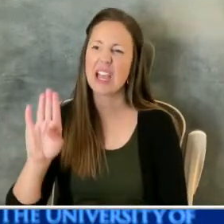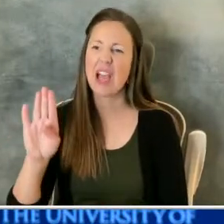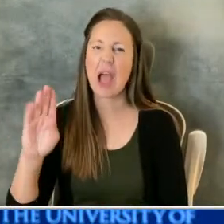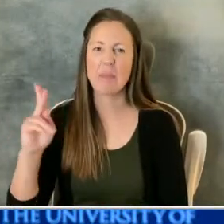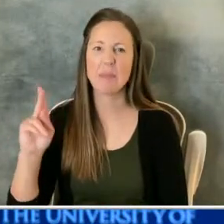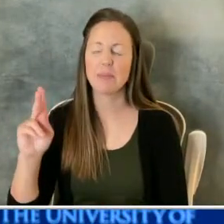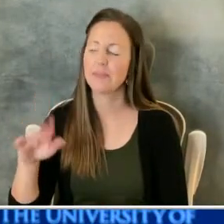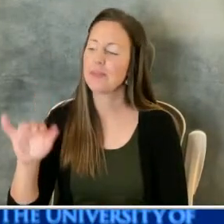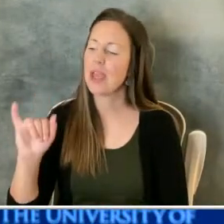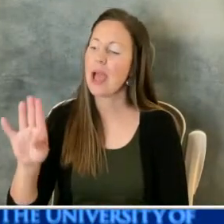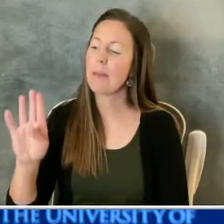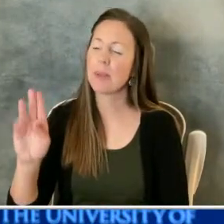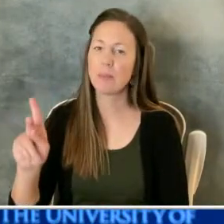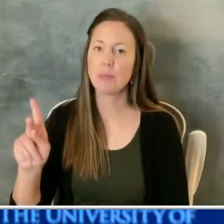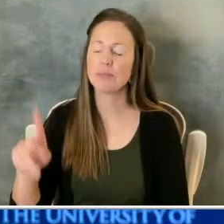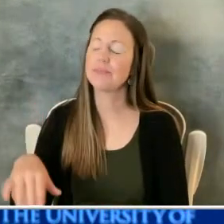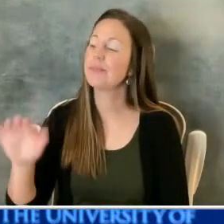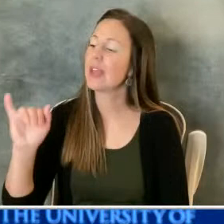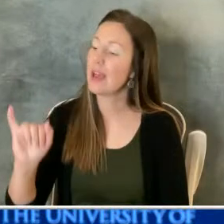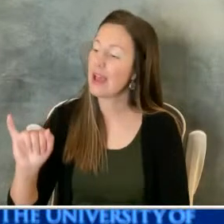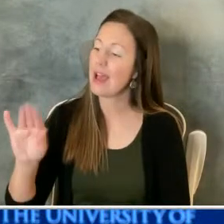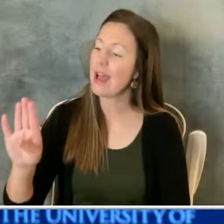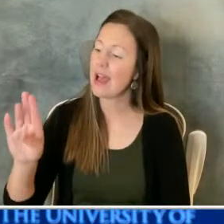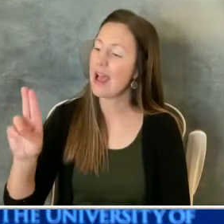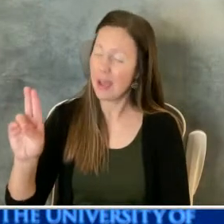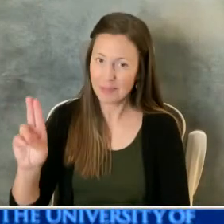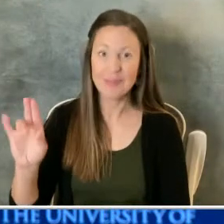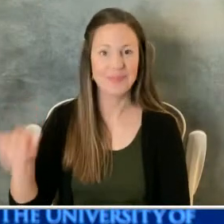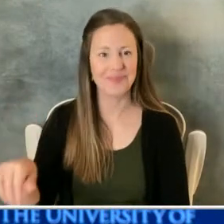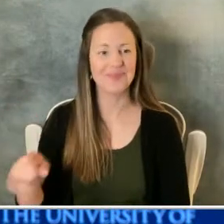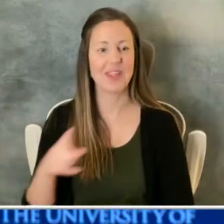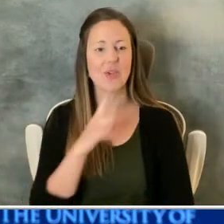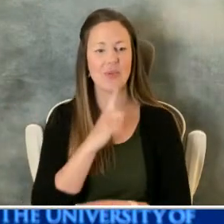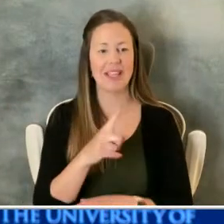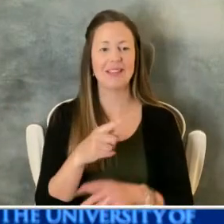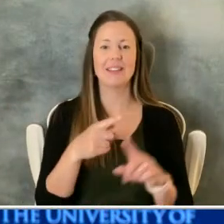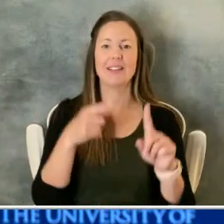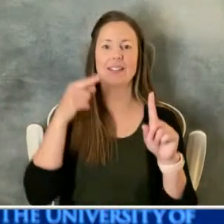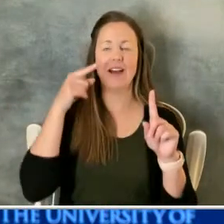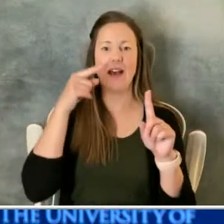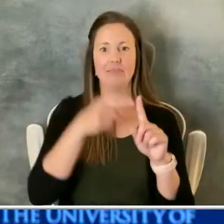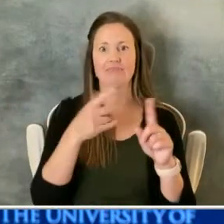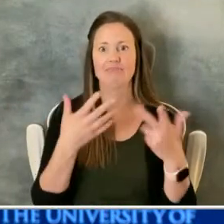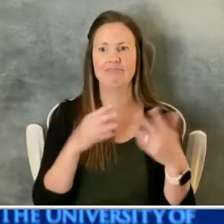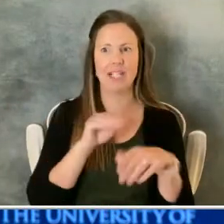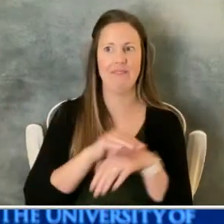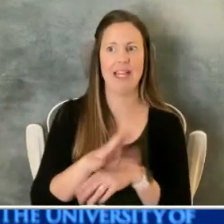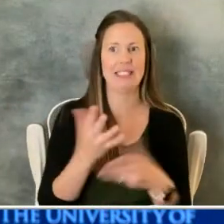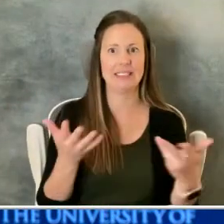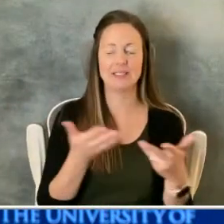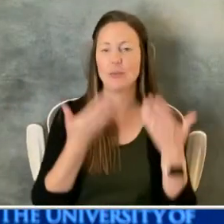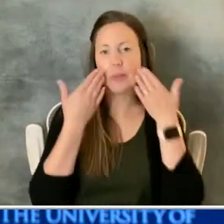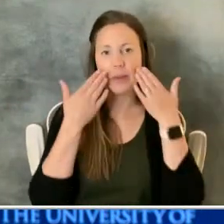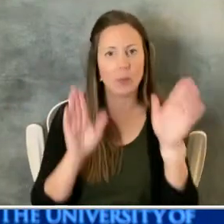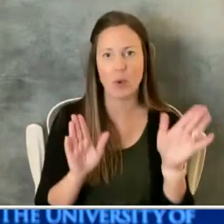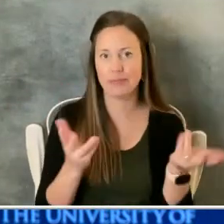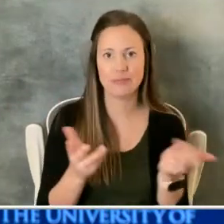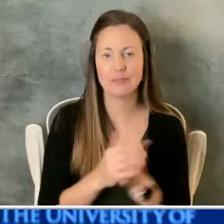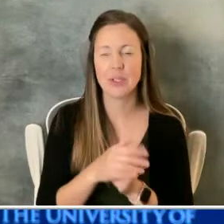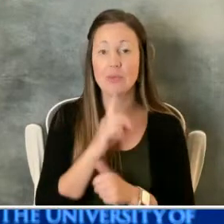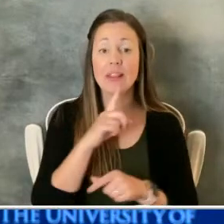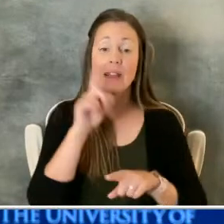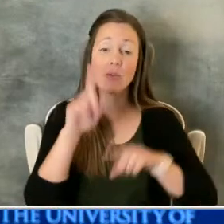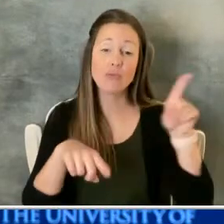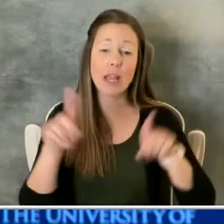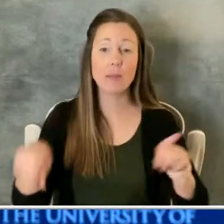Now, what is going to be the ultimate effect, we don't know. Certainly randomized controlled trials rather than case studies